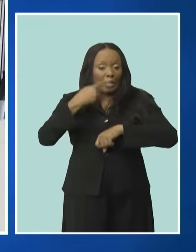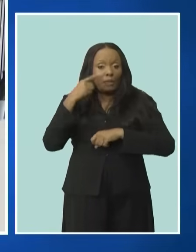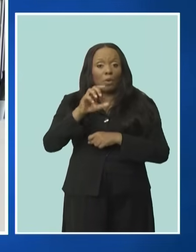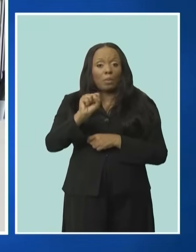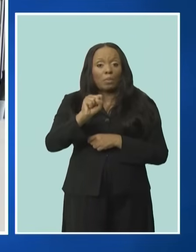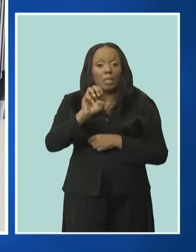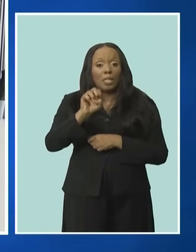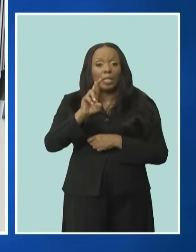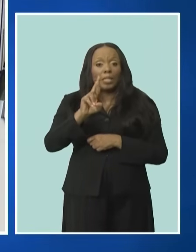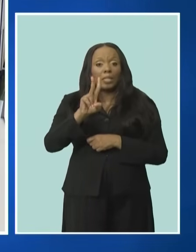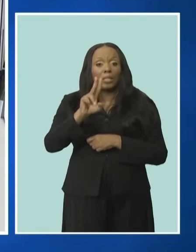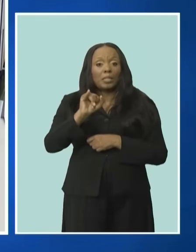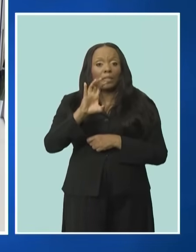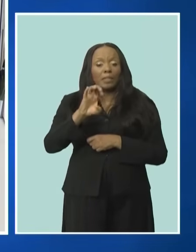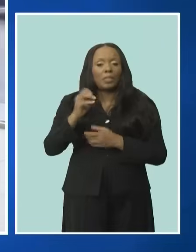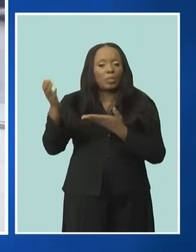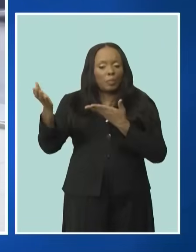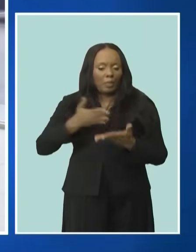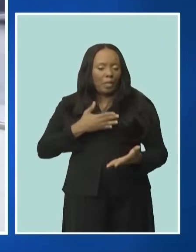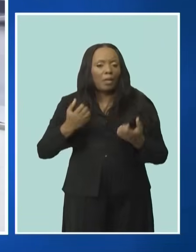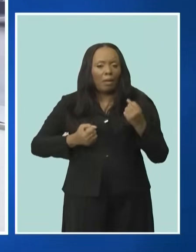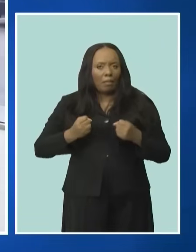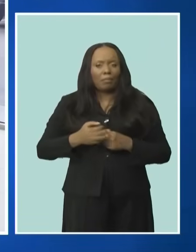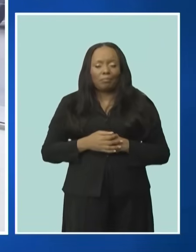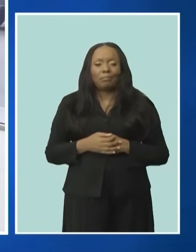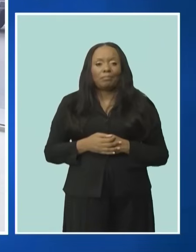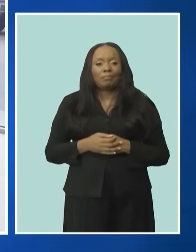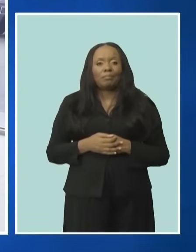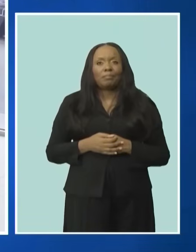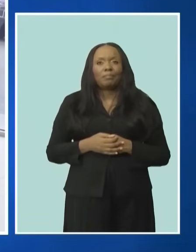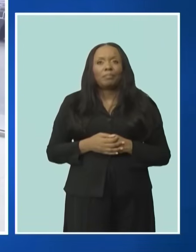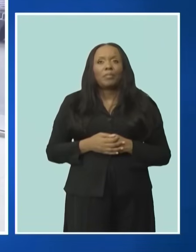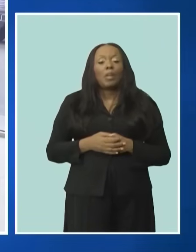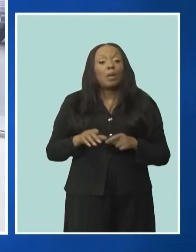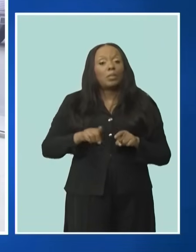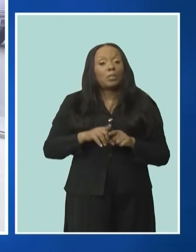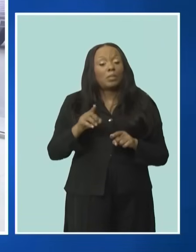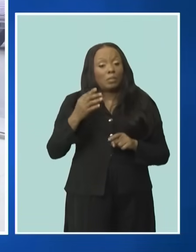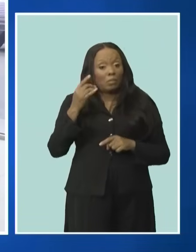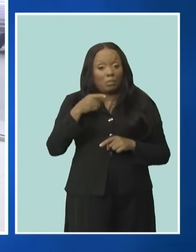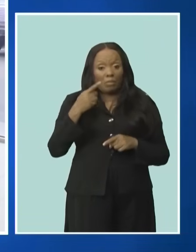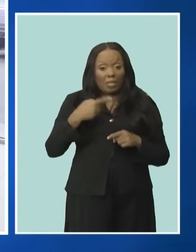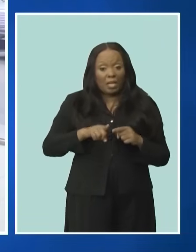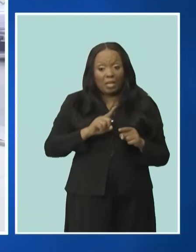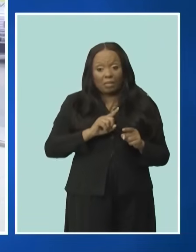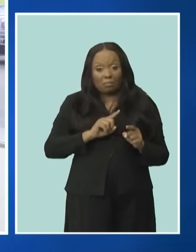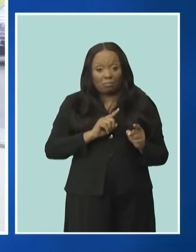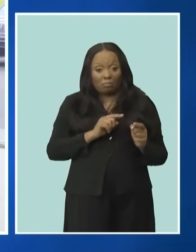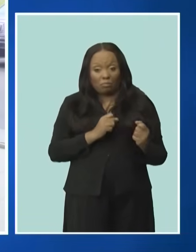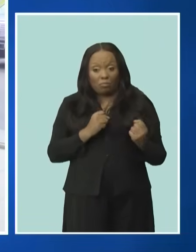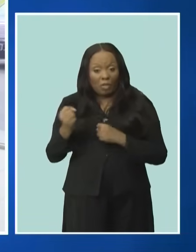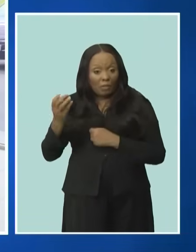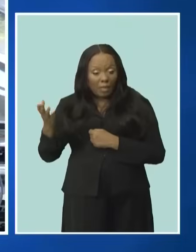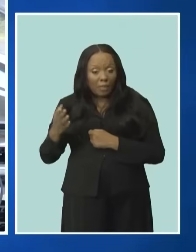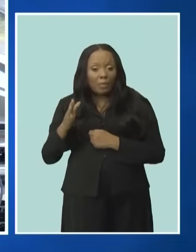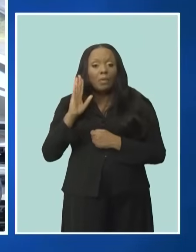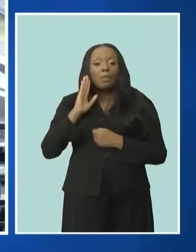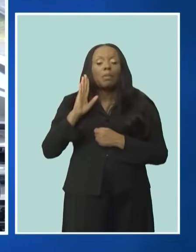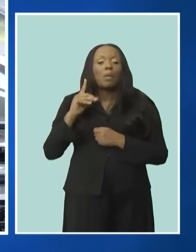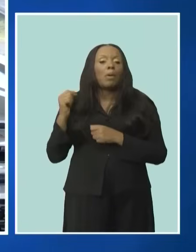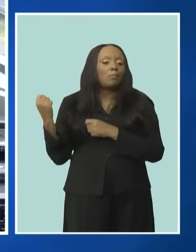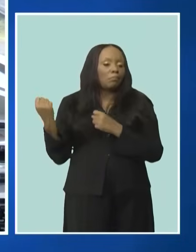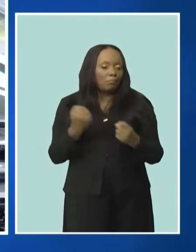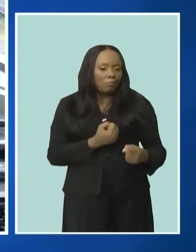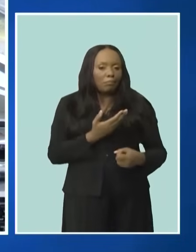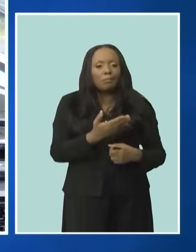be called an outreach program, the sales manager says they will come to you should you not be able to get to them. Trevor Thorpe for